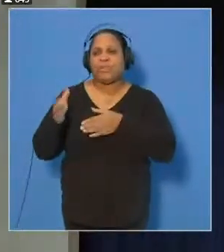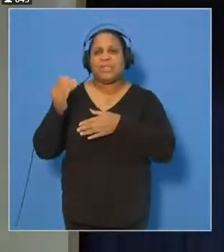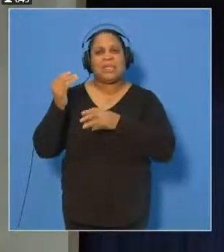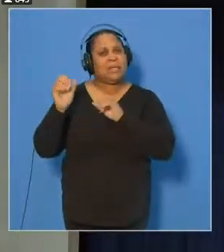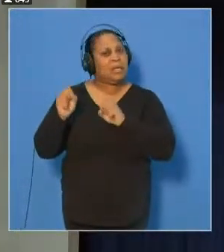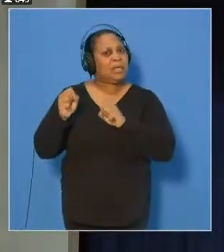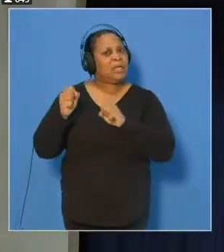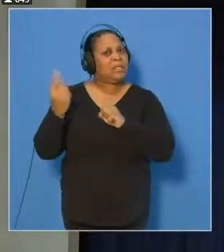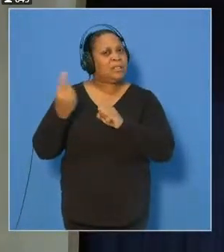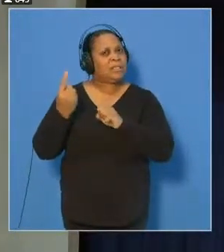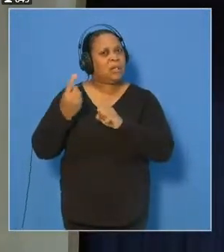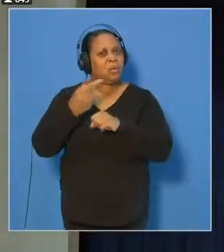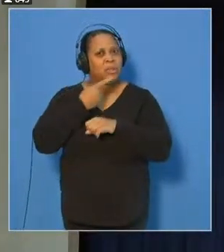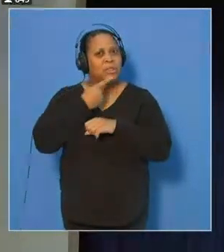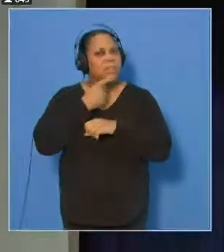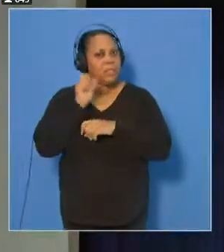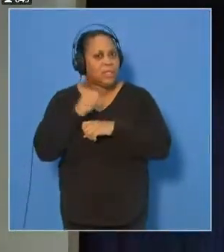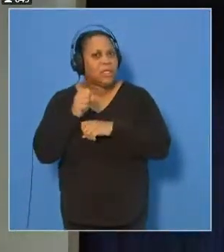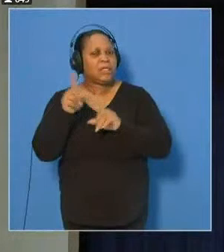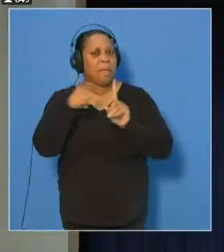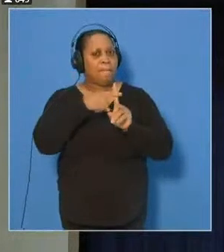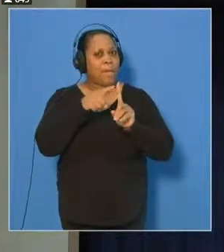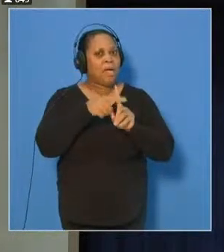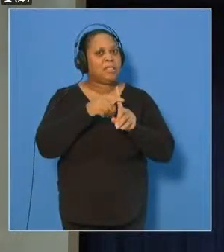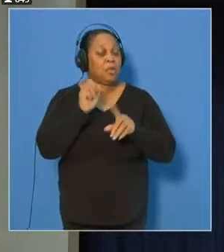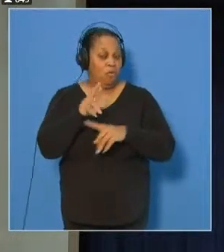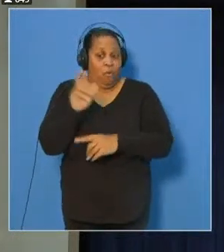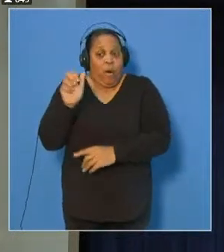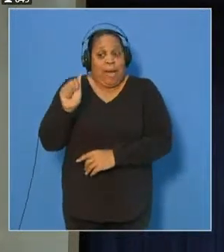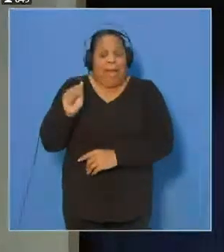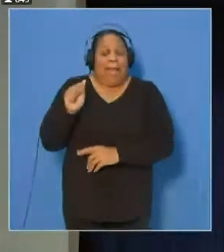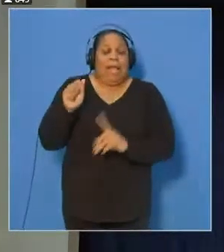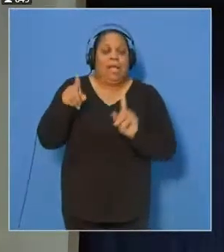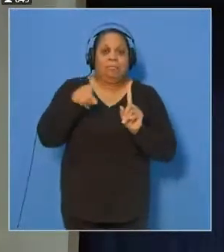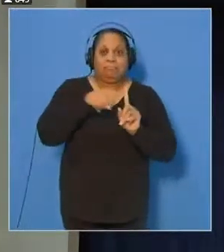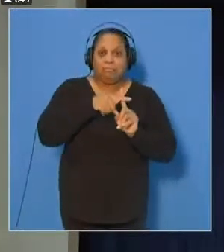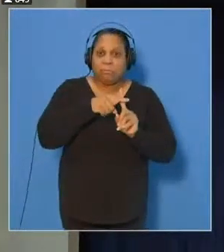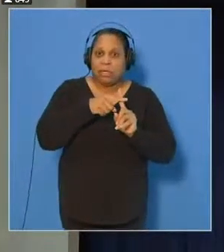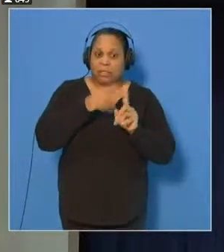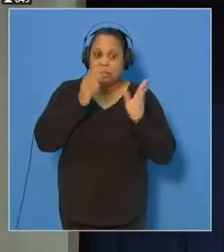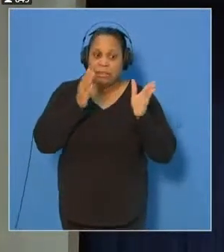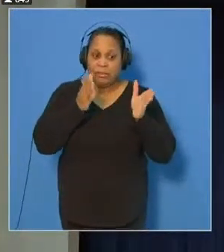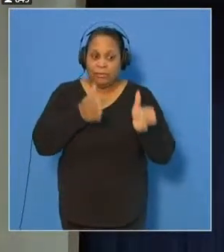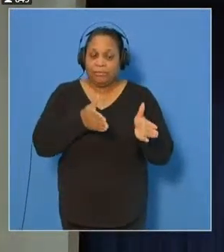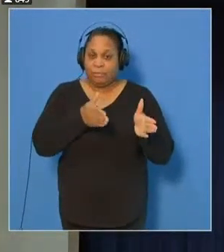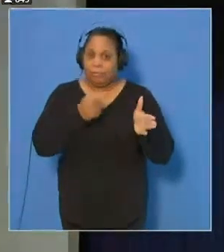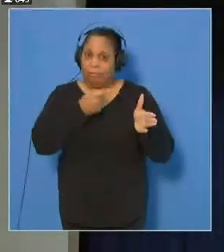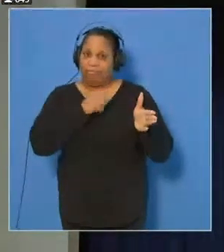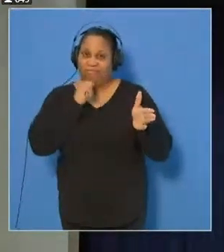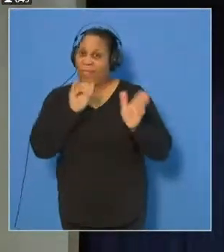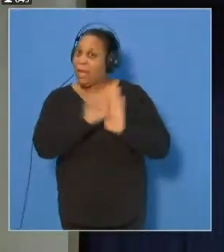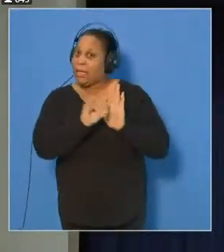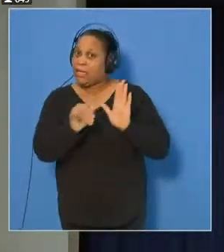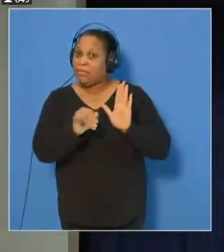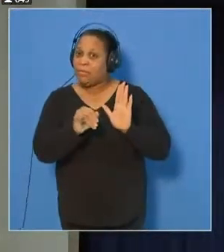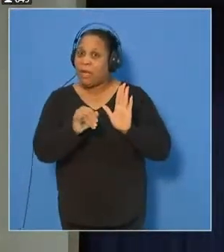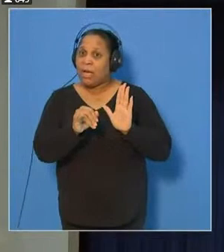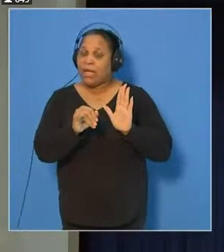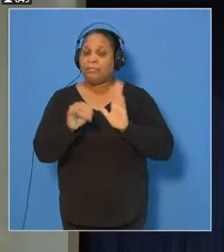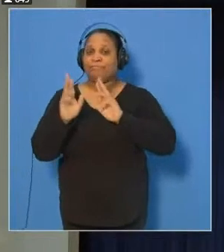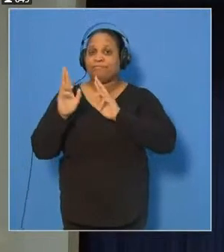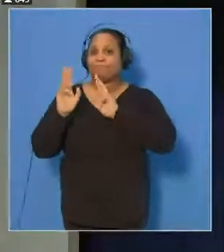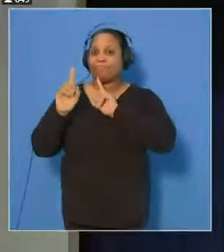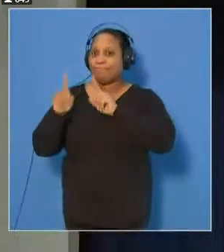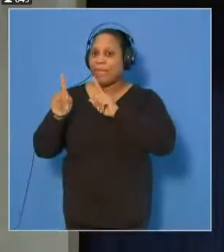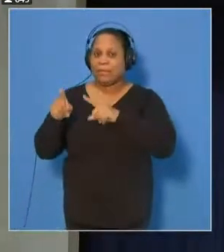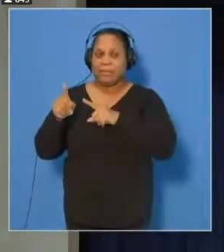confirm that there are positive cases or a positive case at a third home not identified? That is not